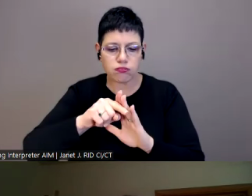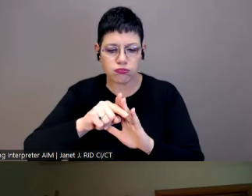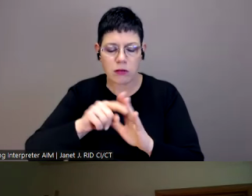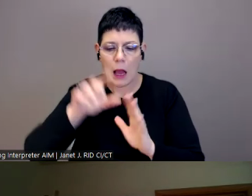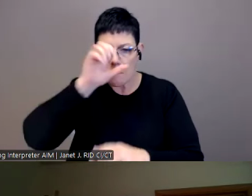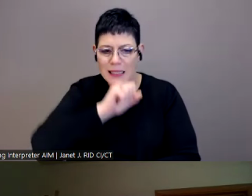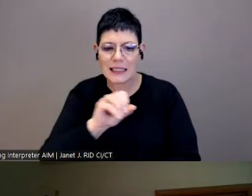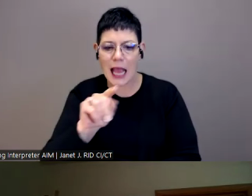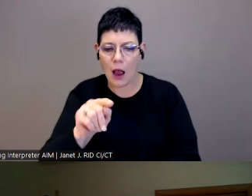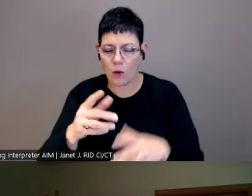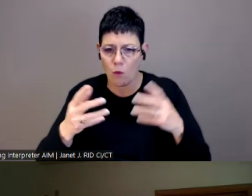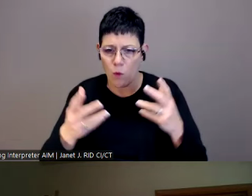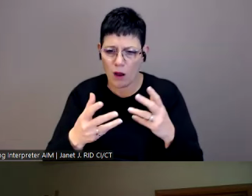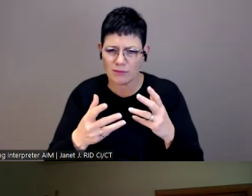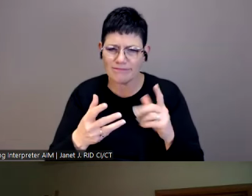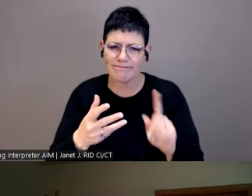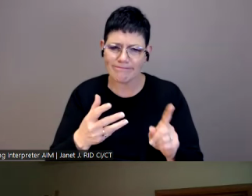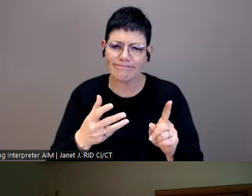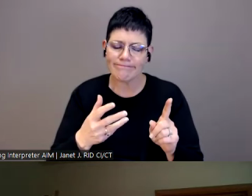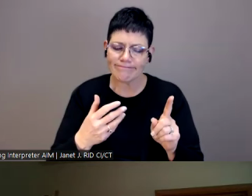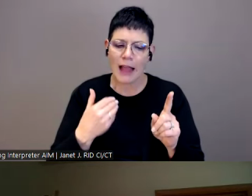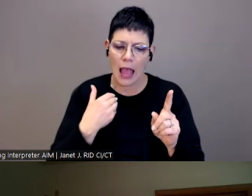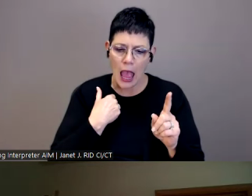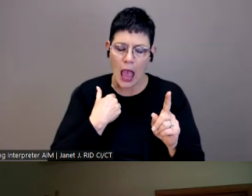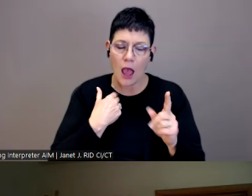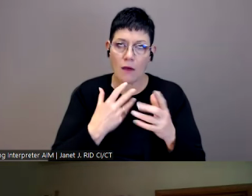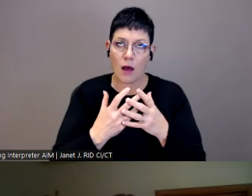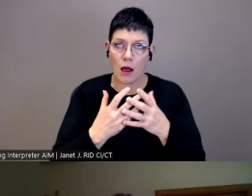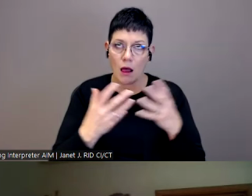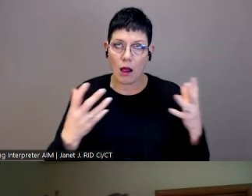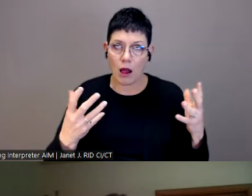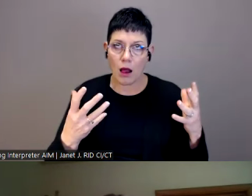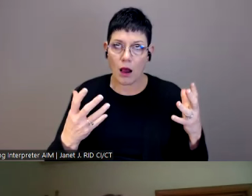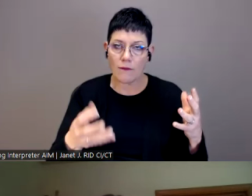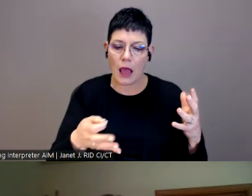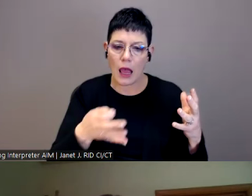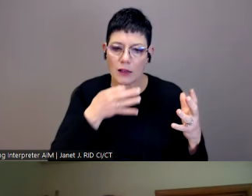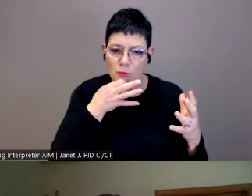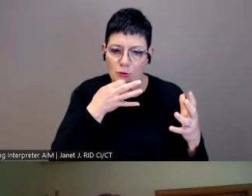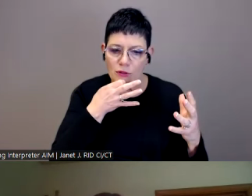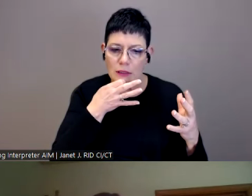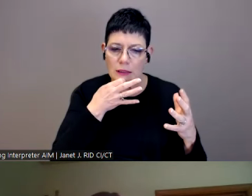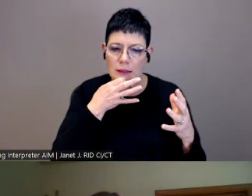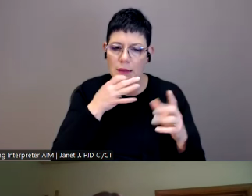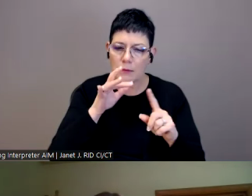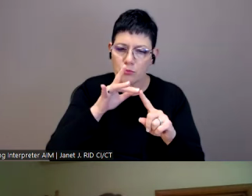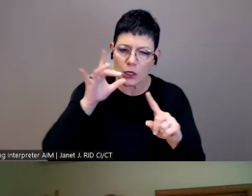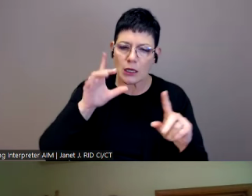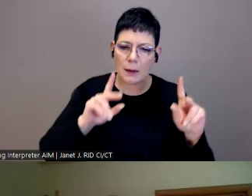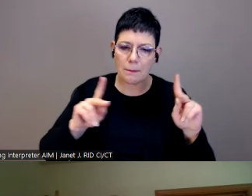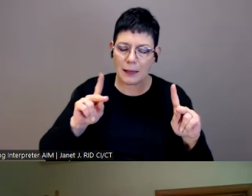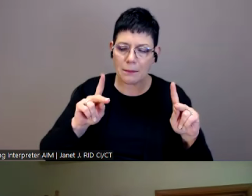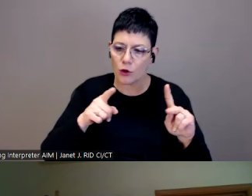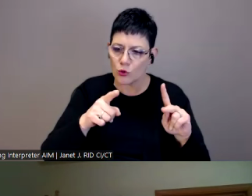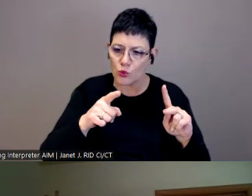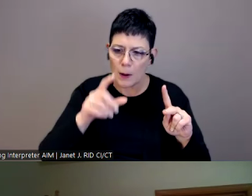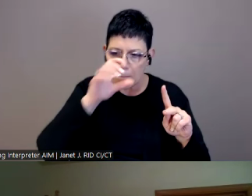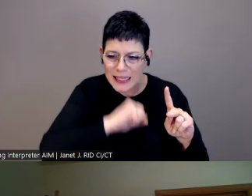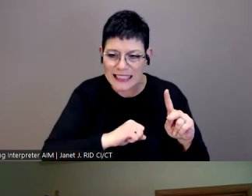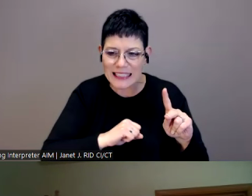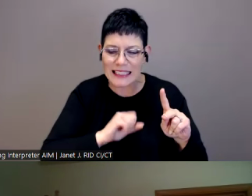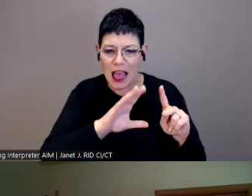fact that there's so much untapped expertise and just savviness and community that you lose out on when